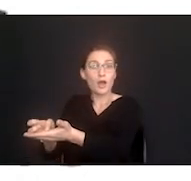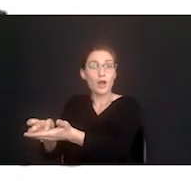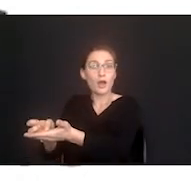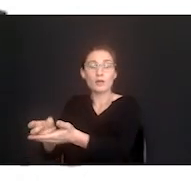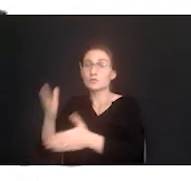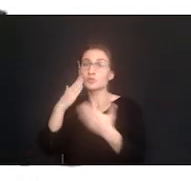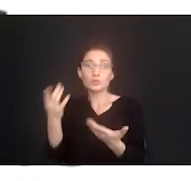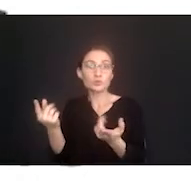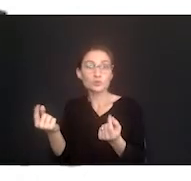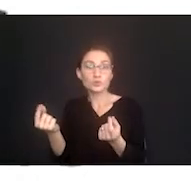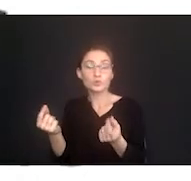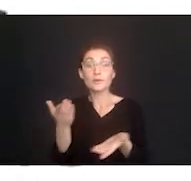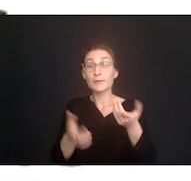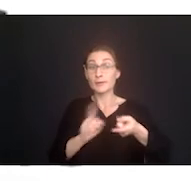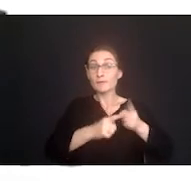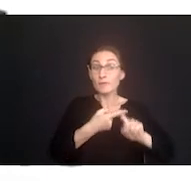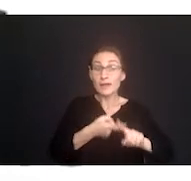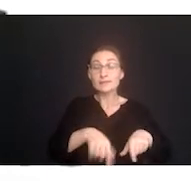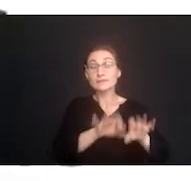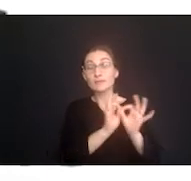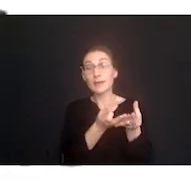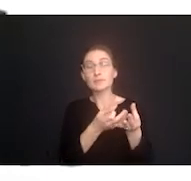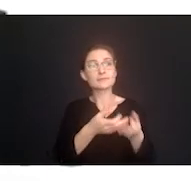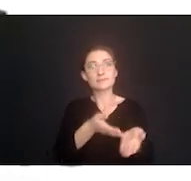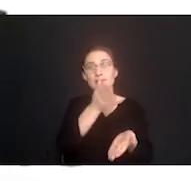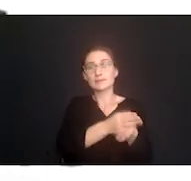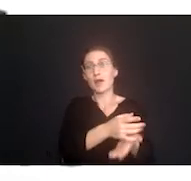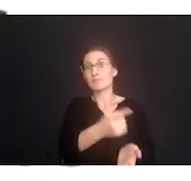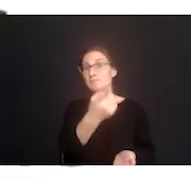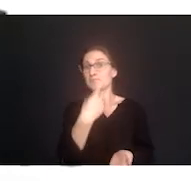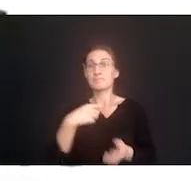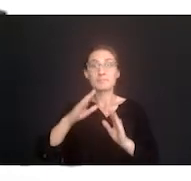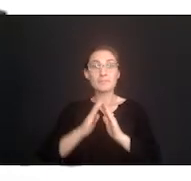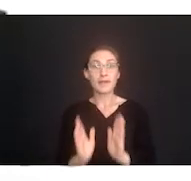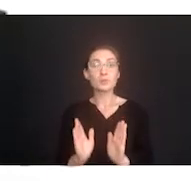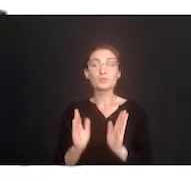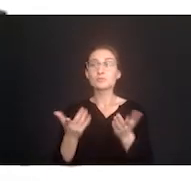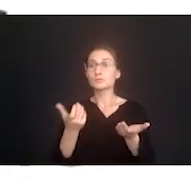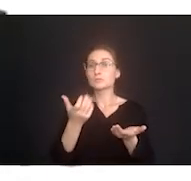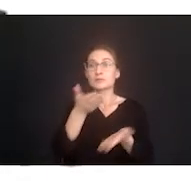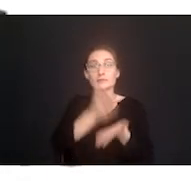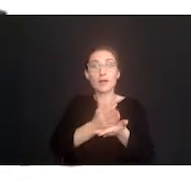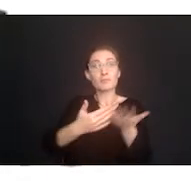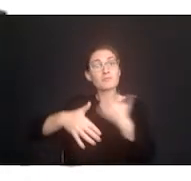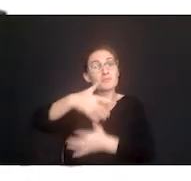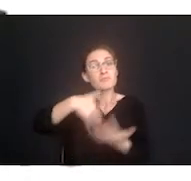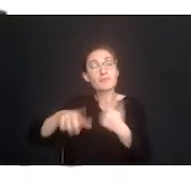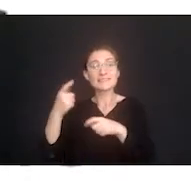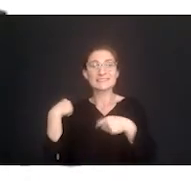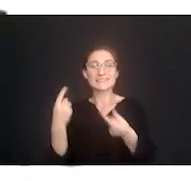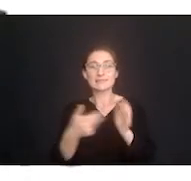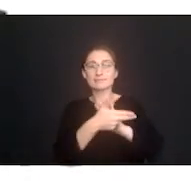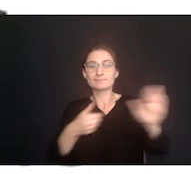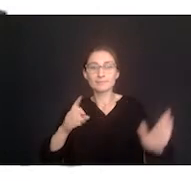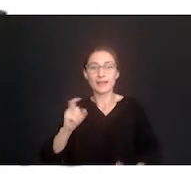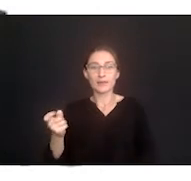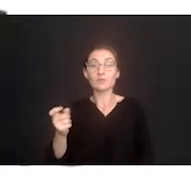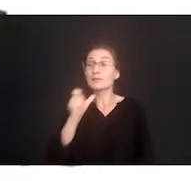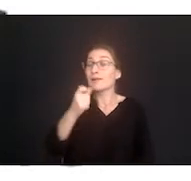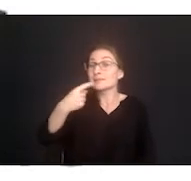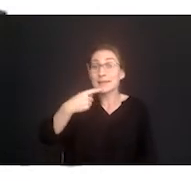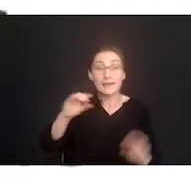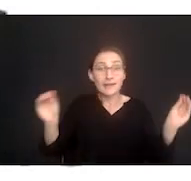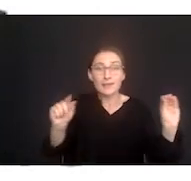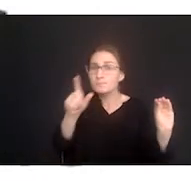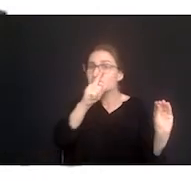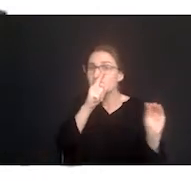to do. Maybe friends and family members stop coming around as much. They stop engaging as much since the diagnosis has happened. They haven't said